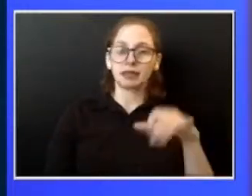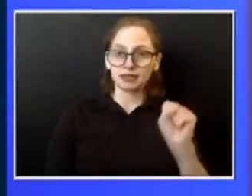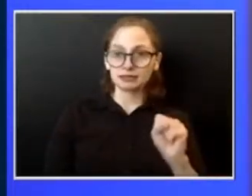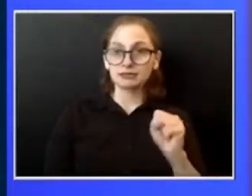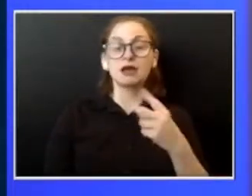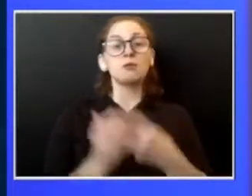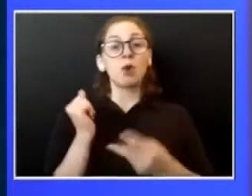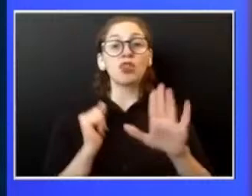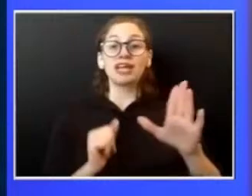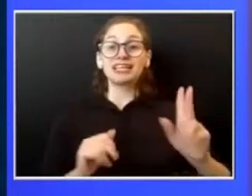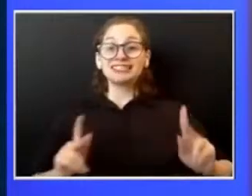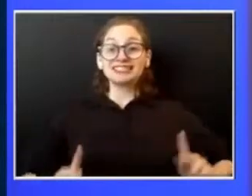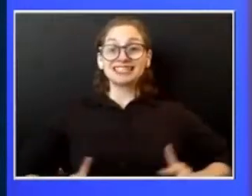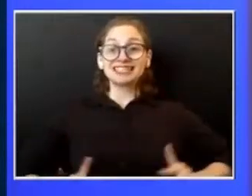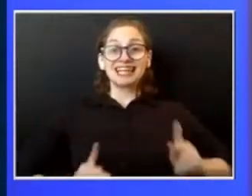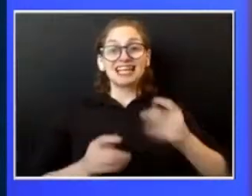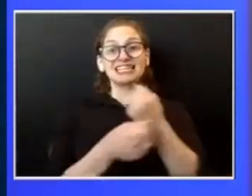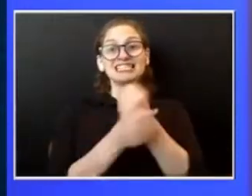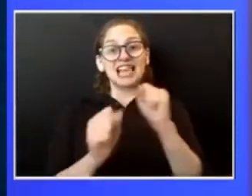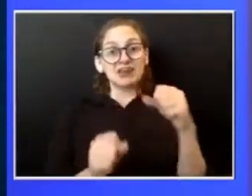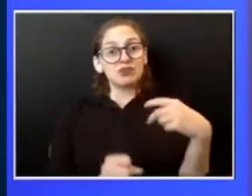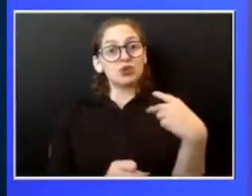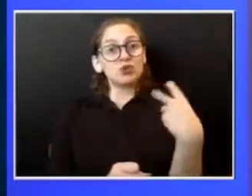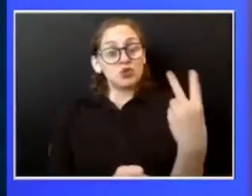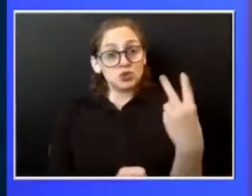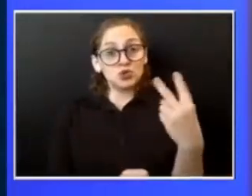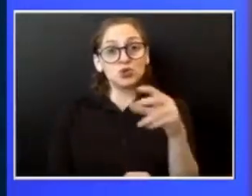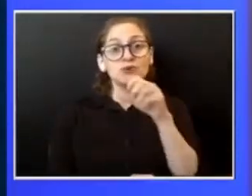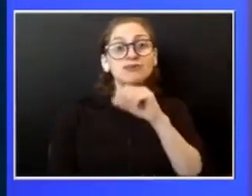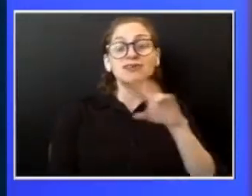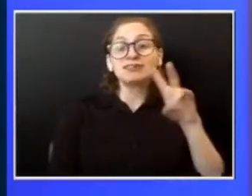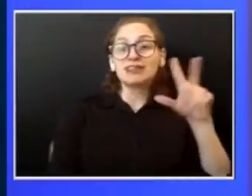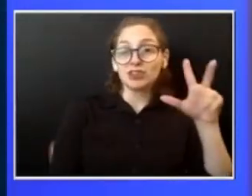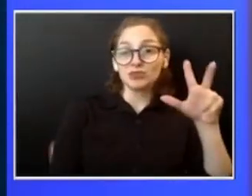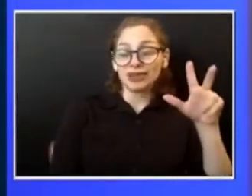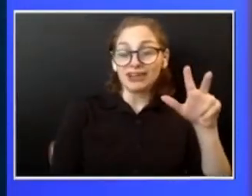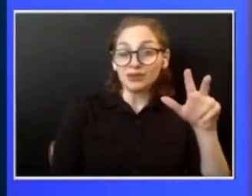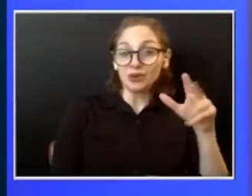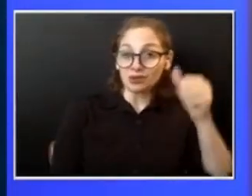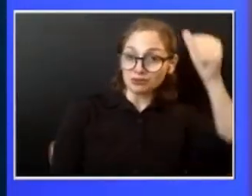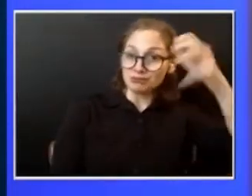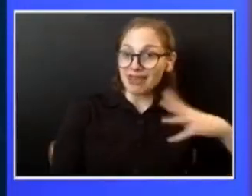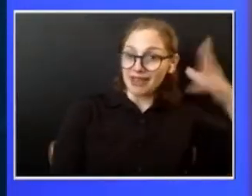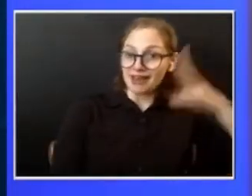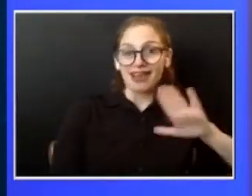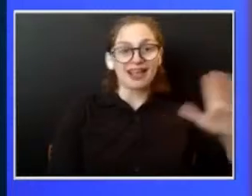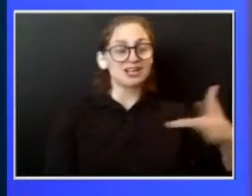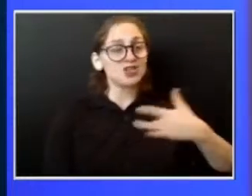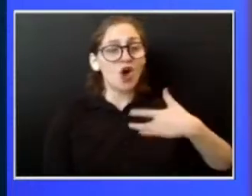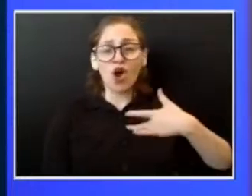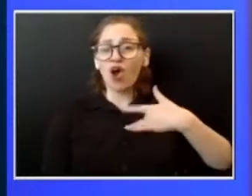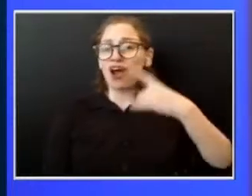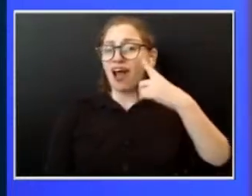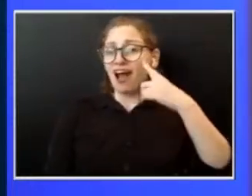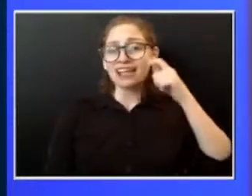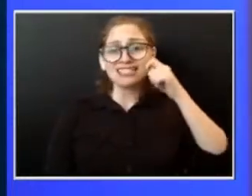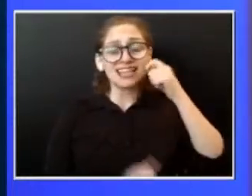two 73-year-old gentlemen. Parts of his heart went other places, eyes, skin,